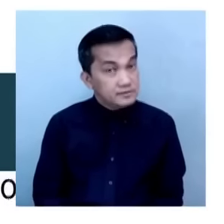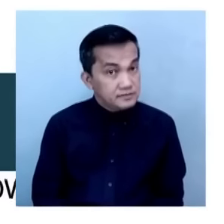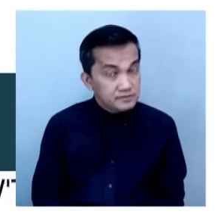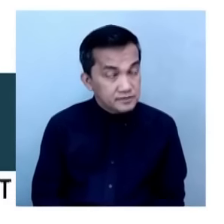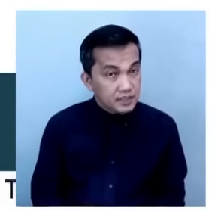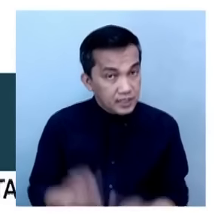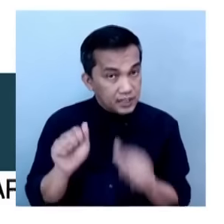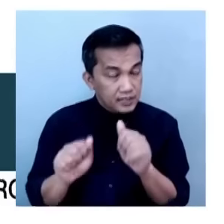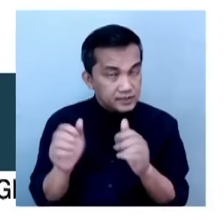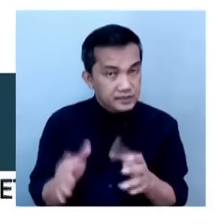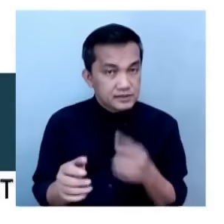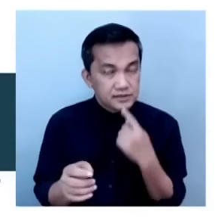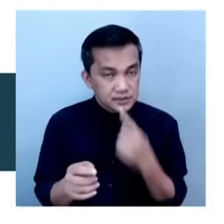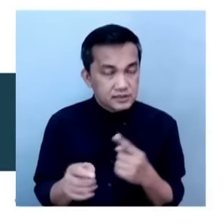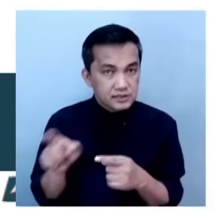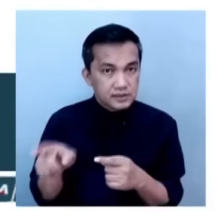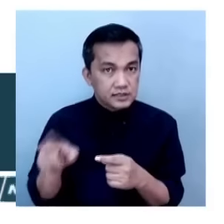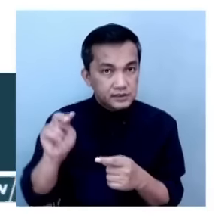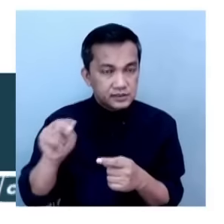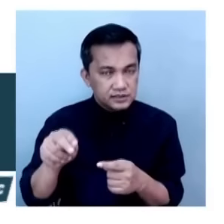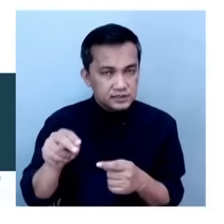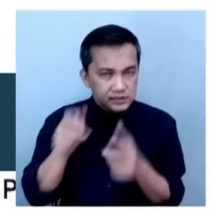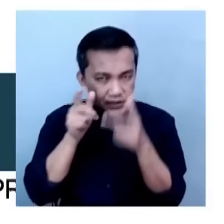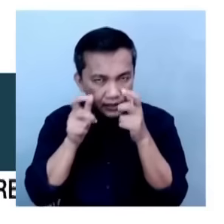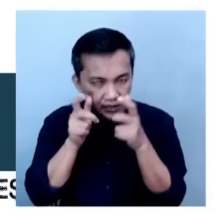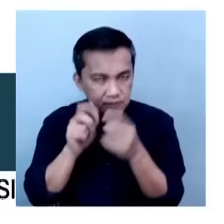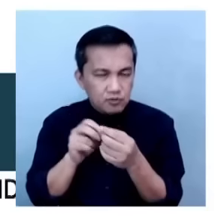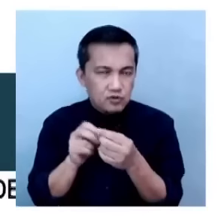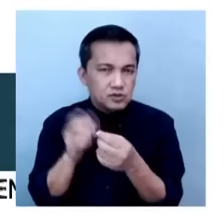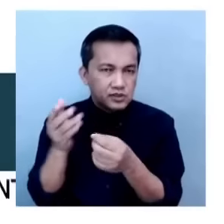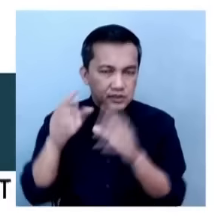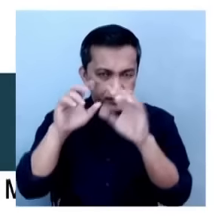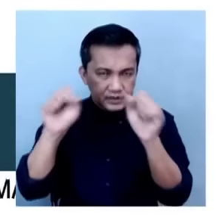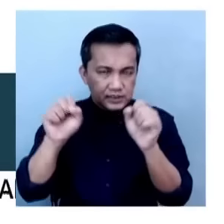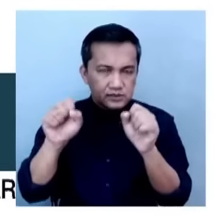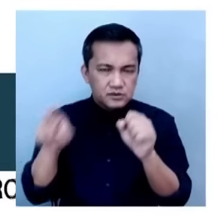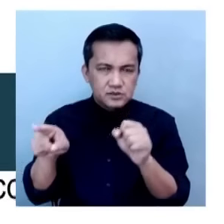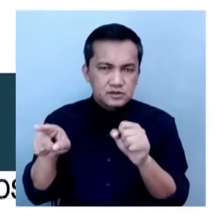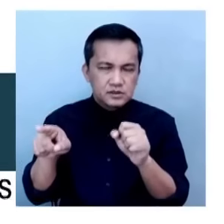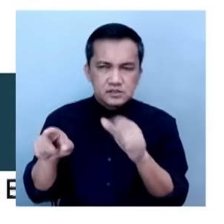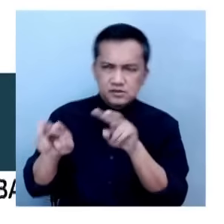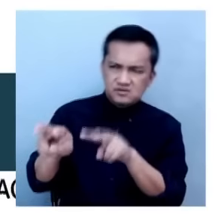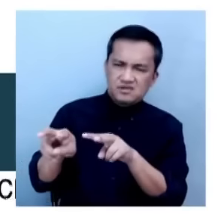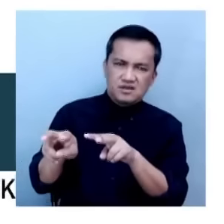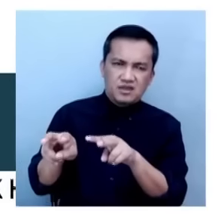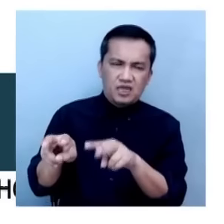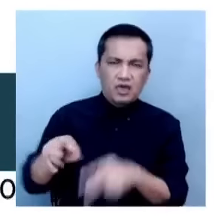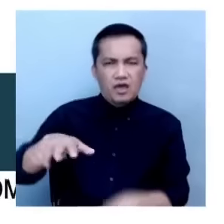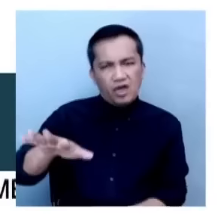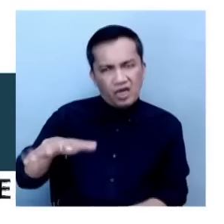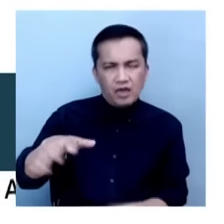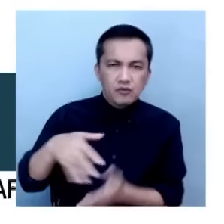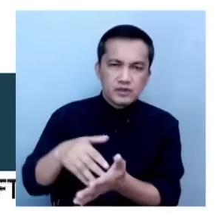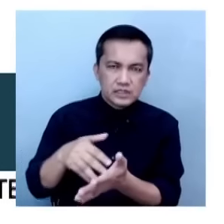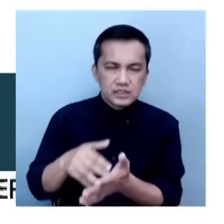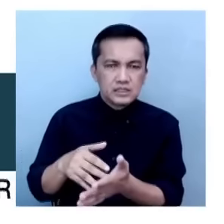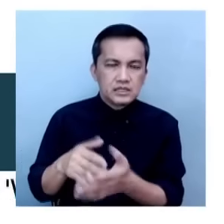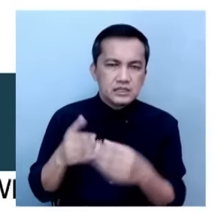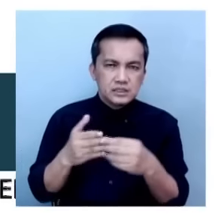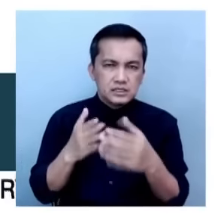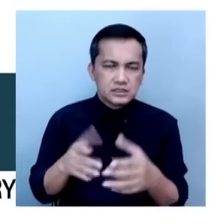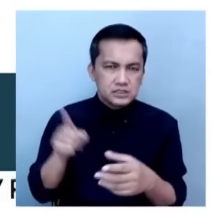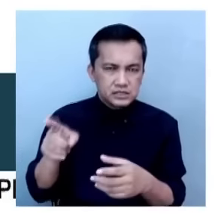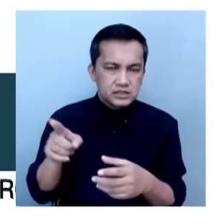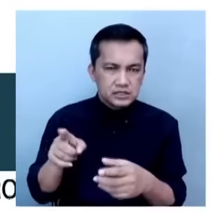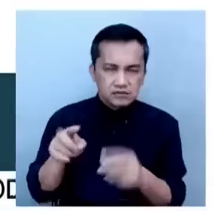are already saying that they need to hear more from the president, that the president should not appear to be a weak leader, because that is a going